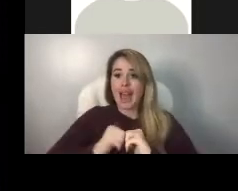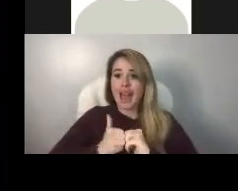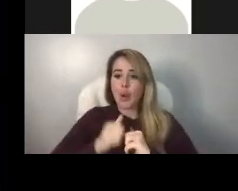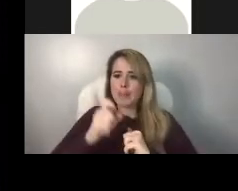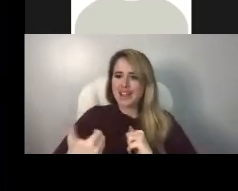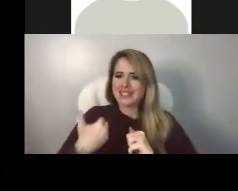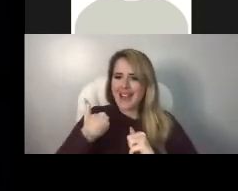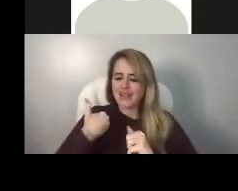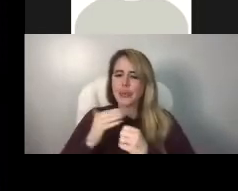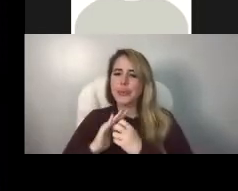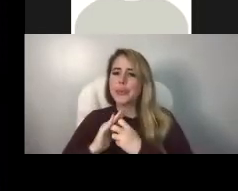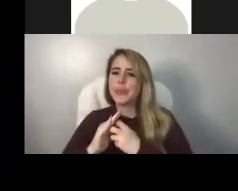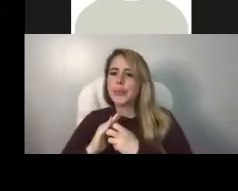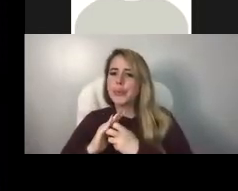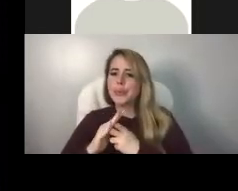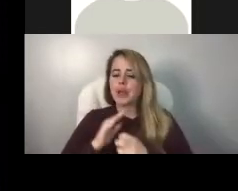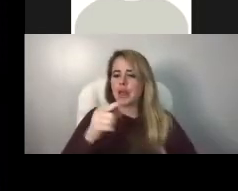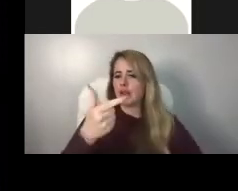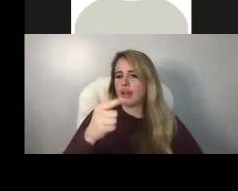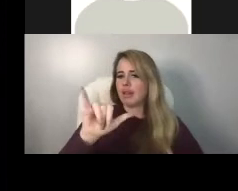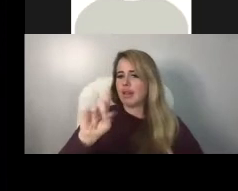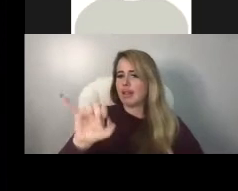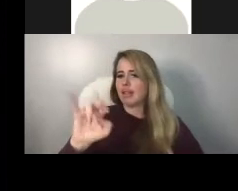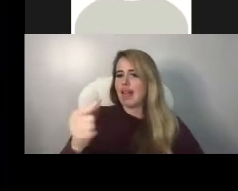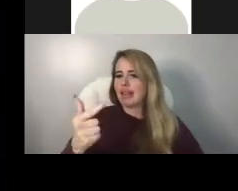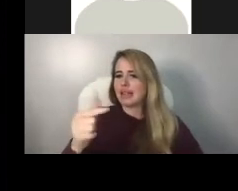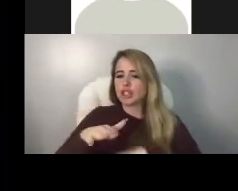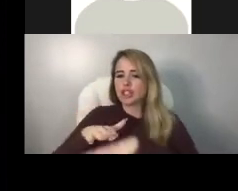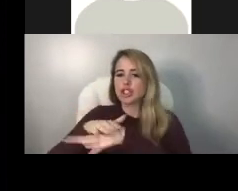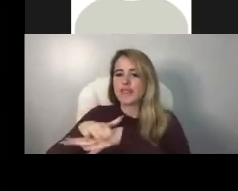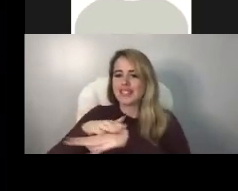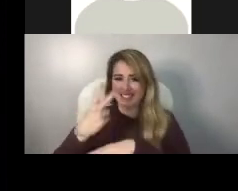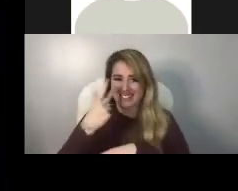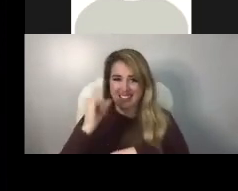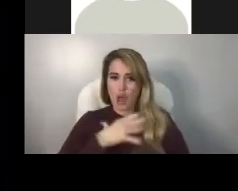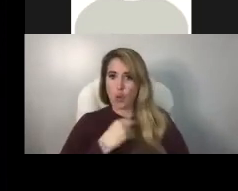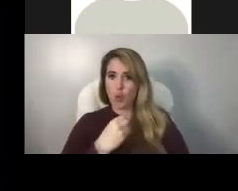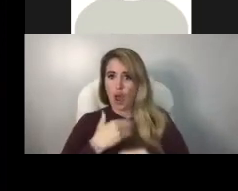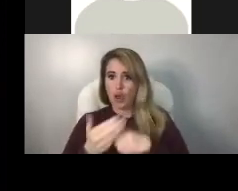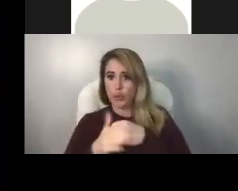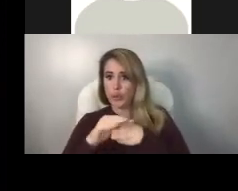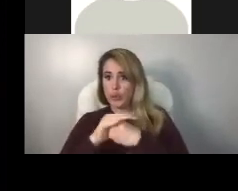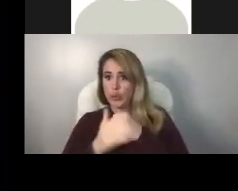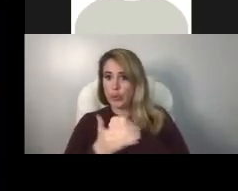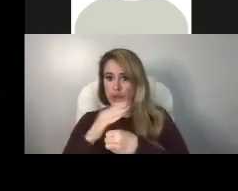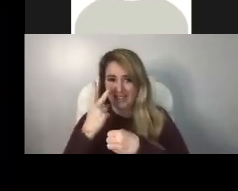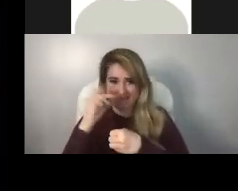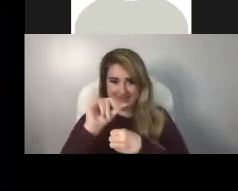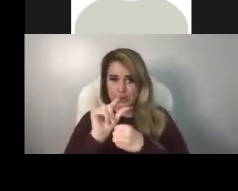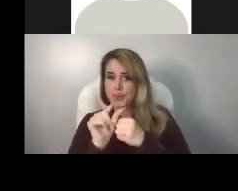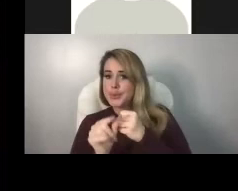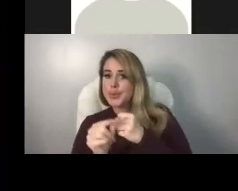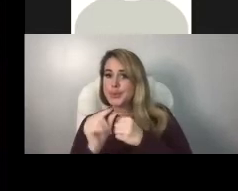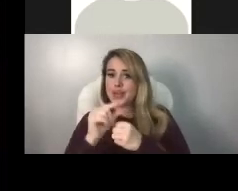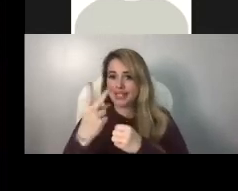gliding surface. And that gliding surface is this white structure here. And I hope that you can see the little ball, but